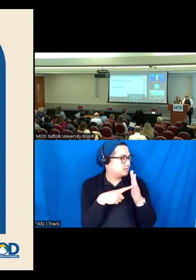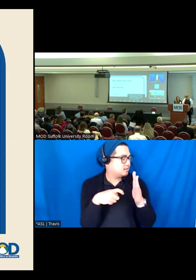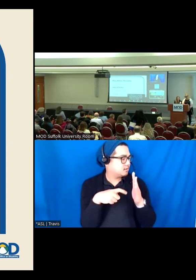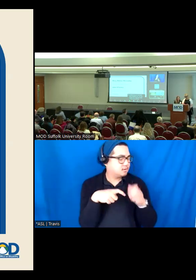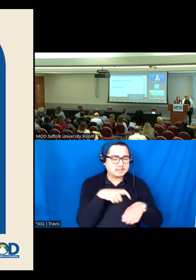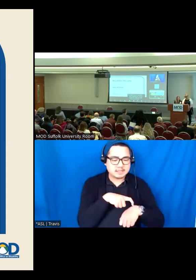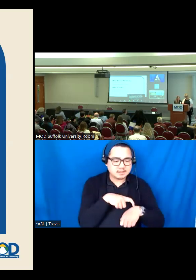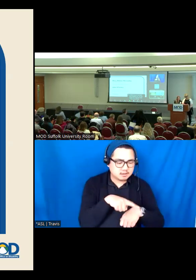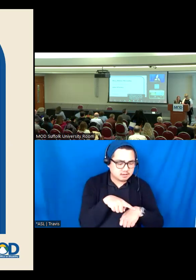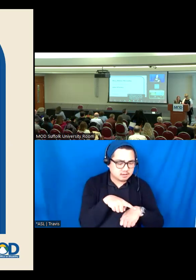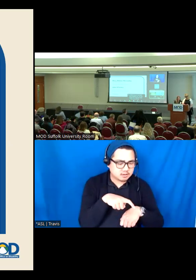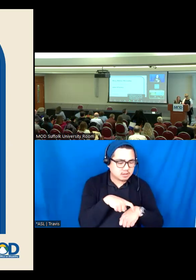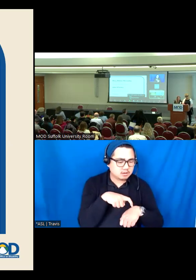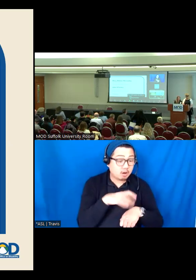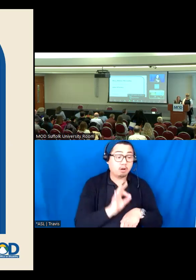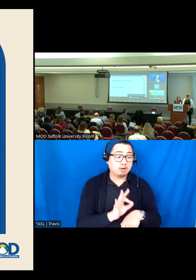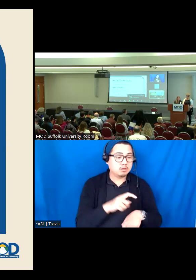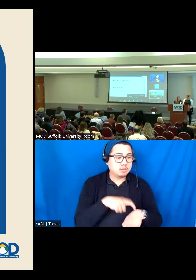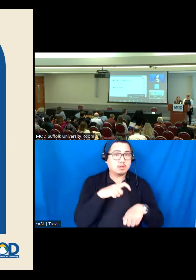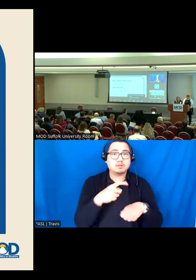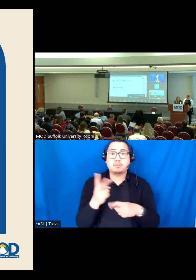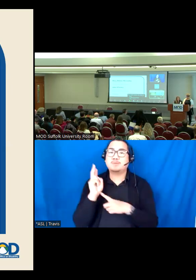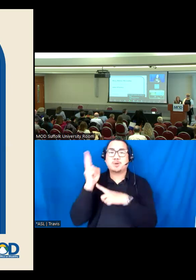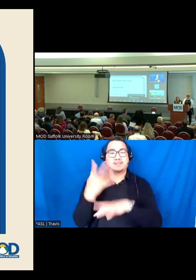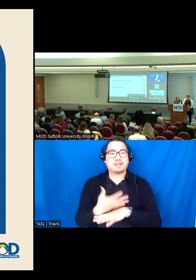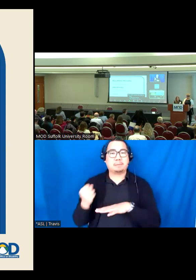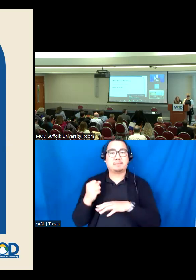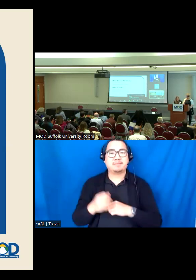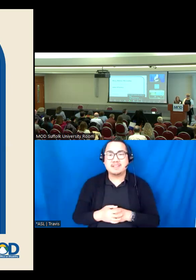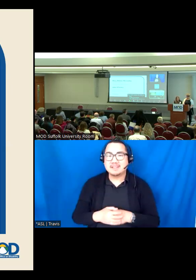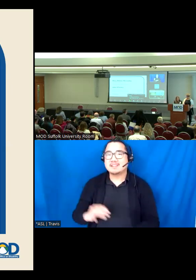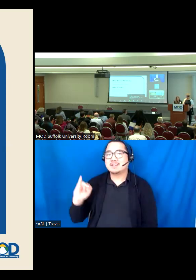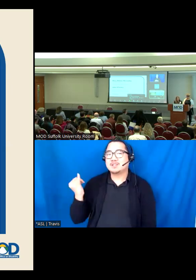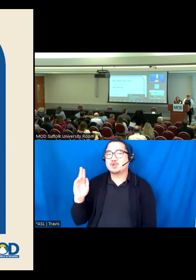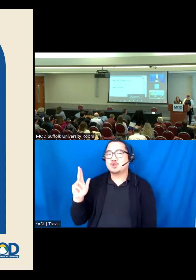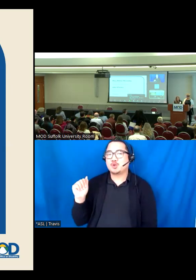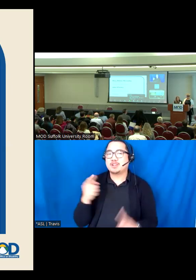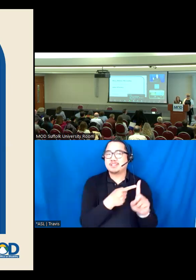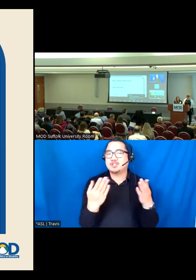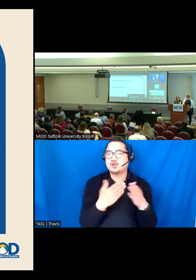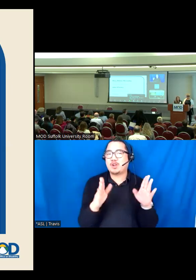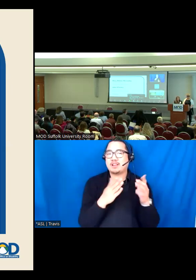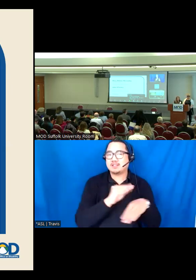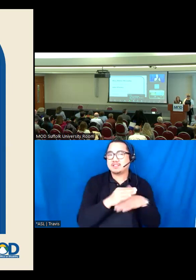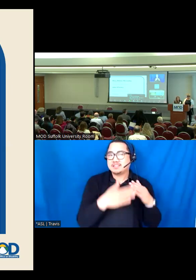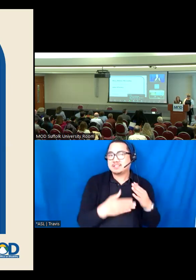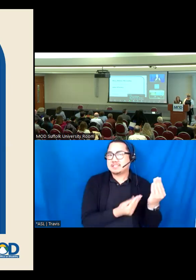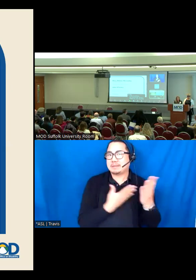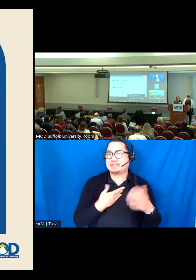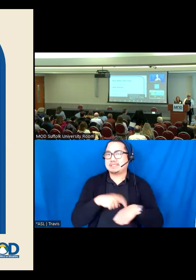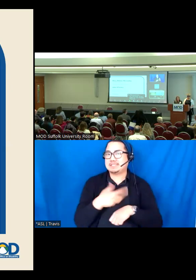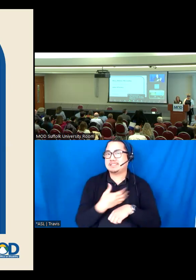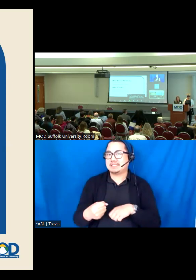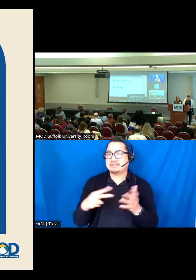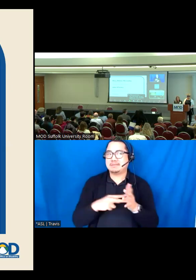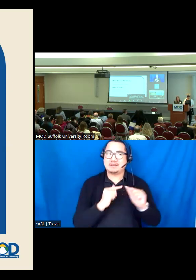time. No, we're at time. My 2 minutes is up. I have Julia, the general counsel here is telling me, so I need to pass